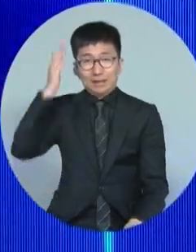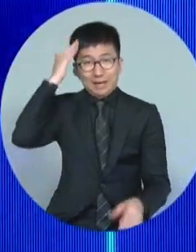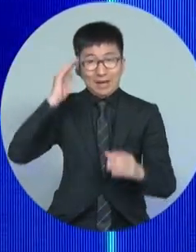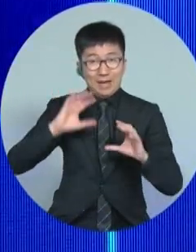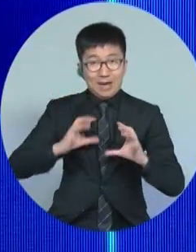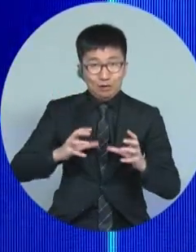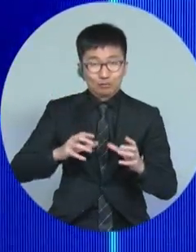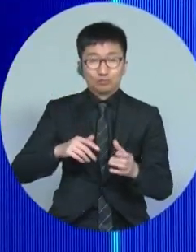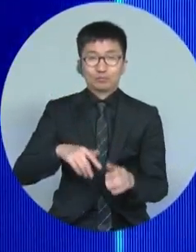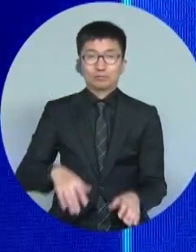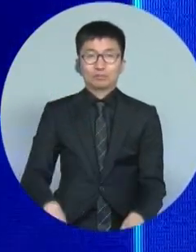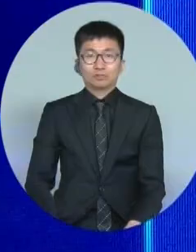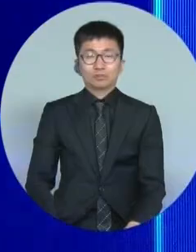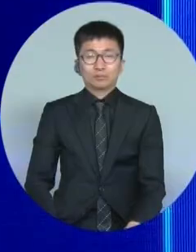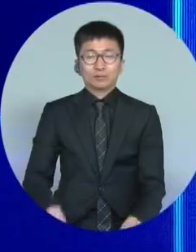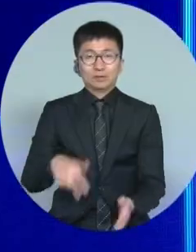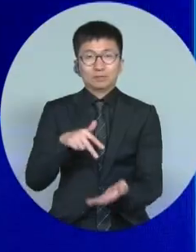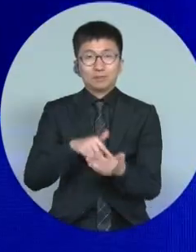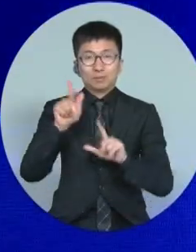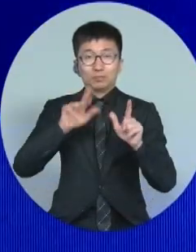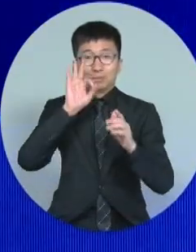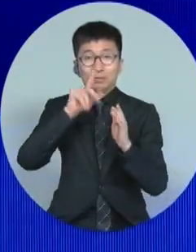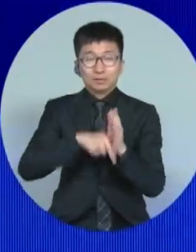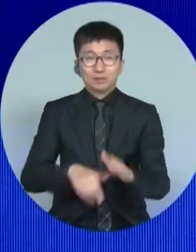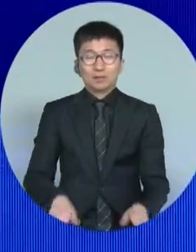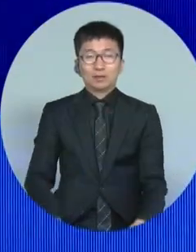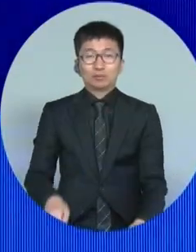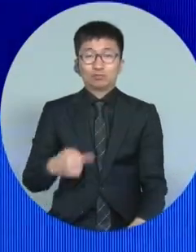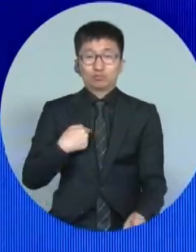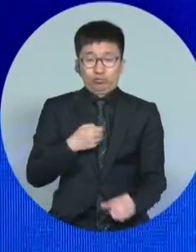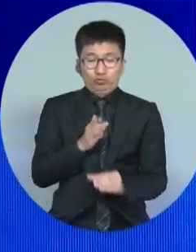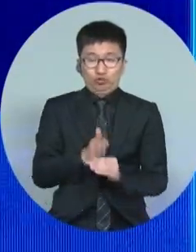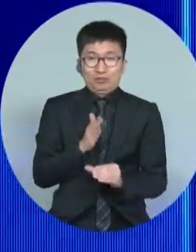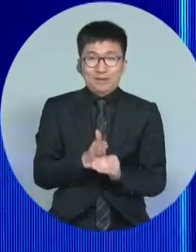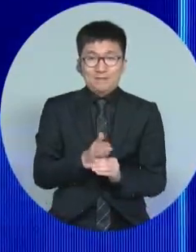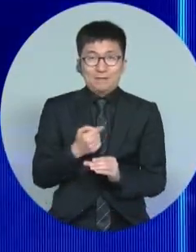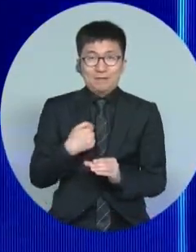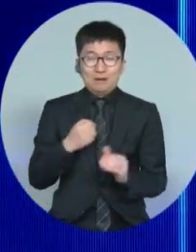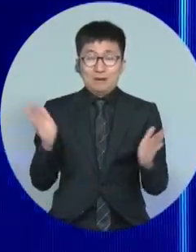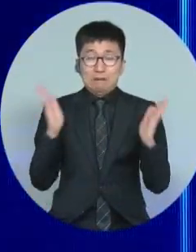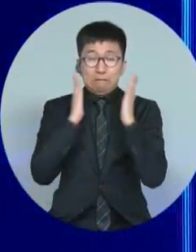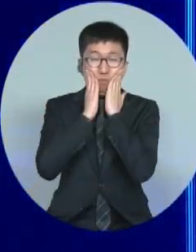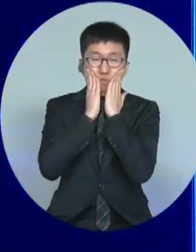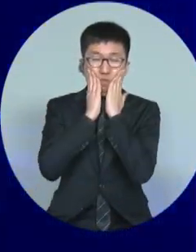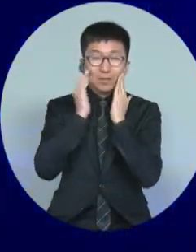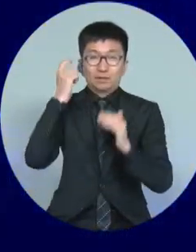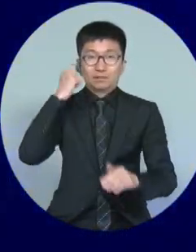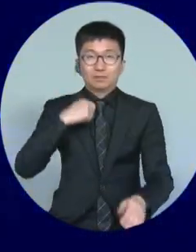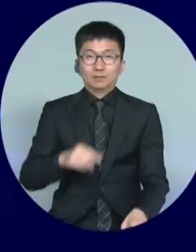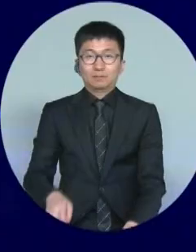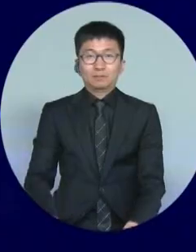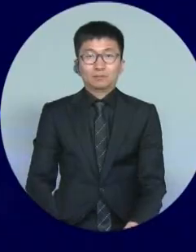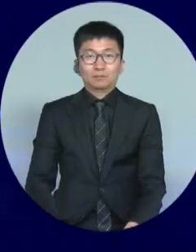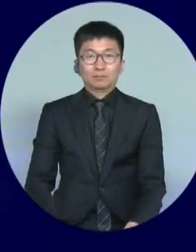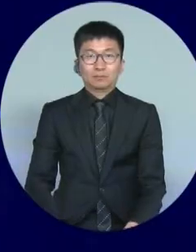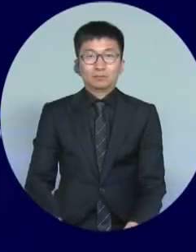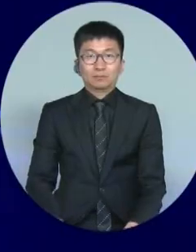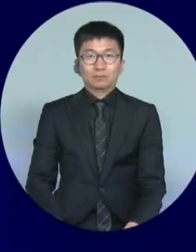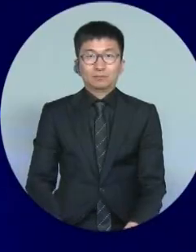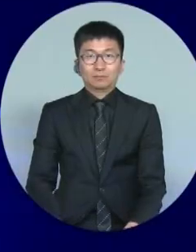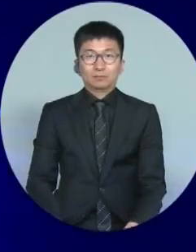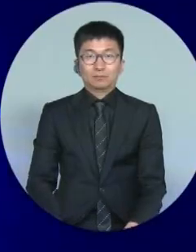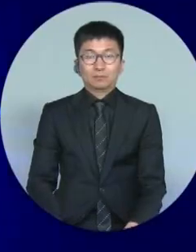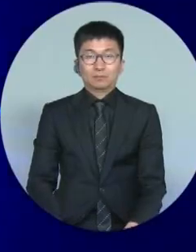we are sort of squeezed inside this tension. So we're in a crisis period politically